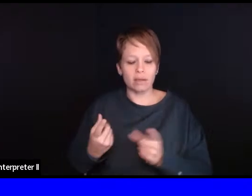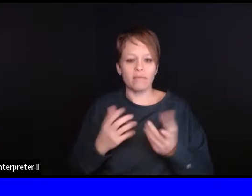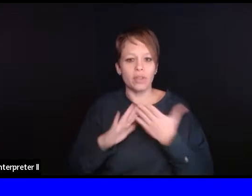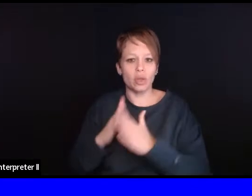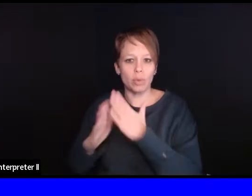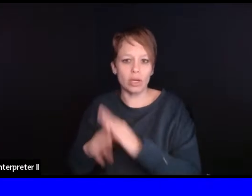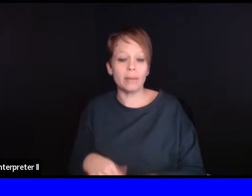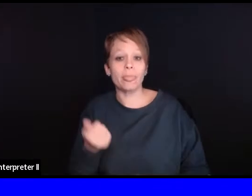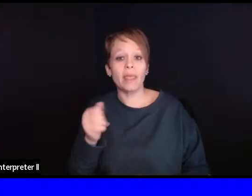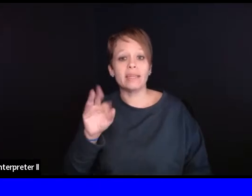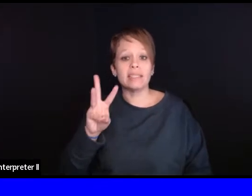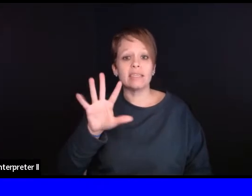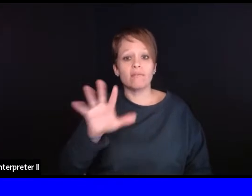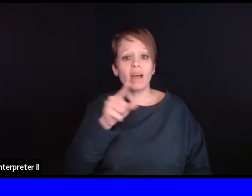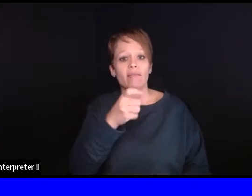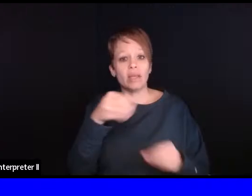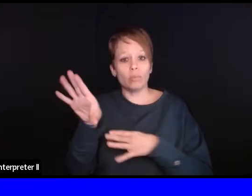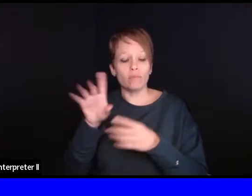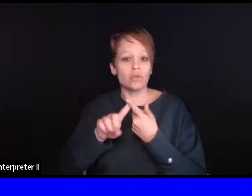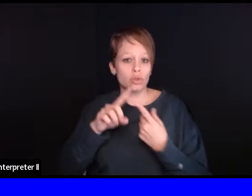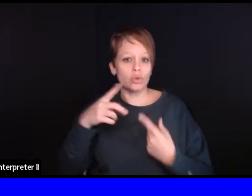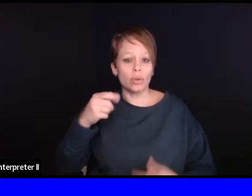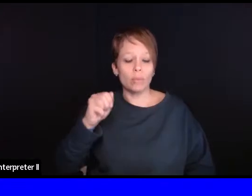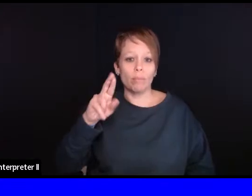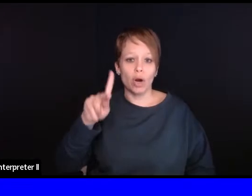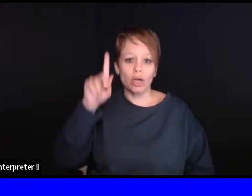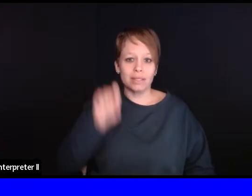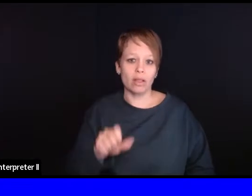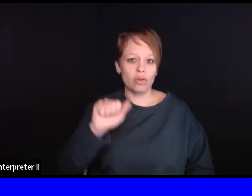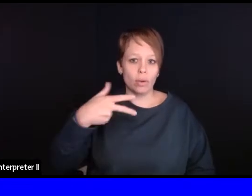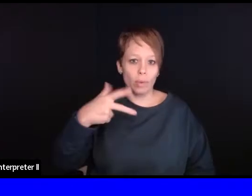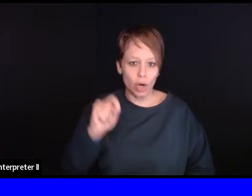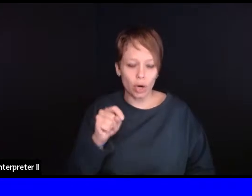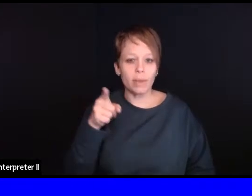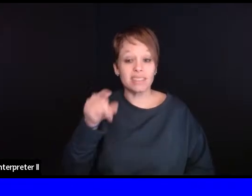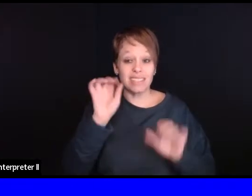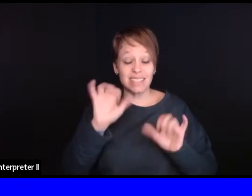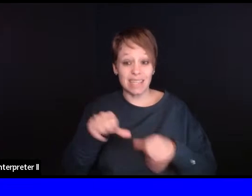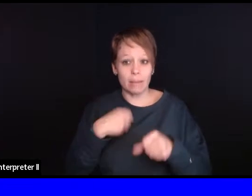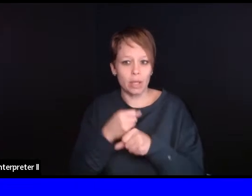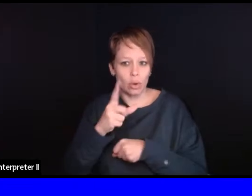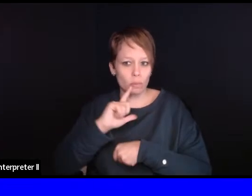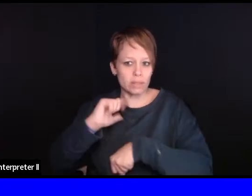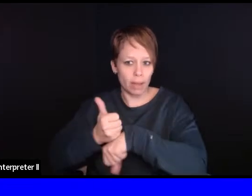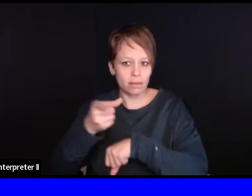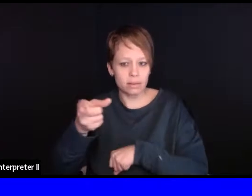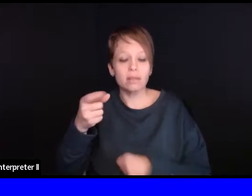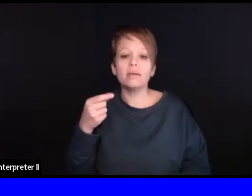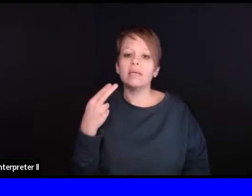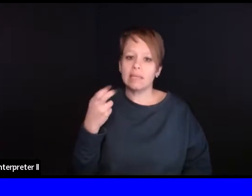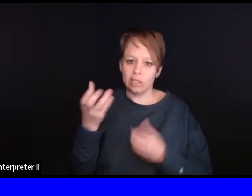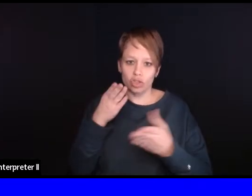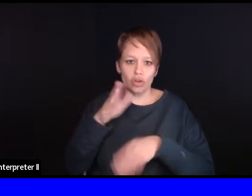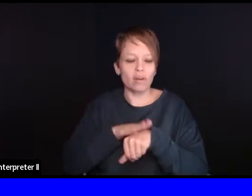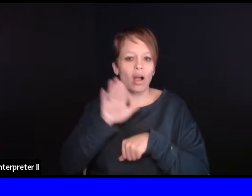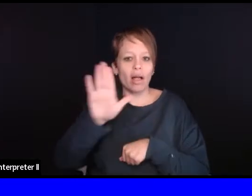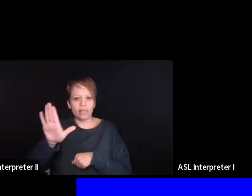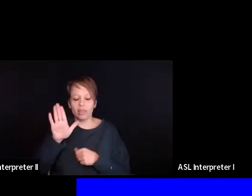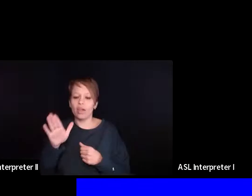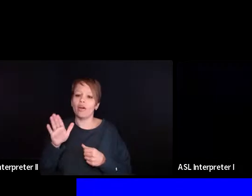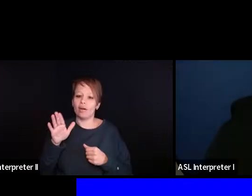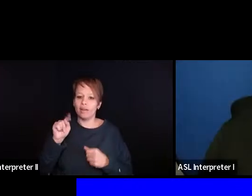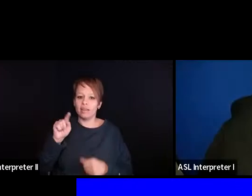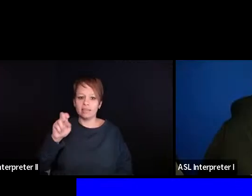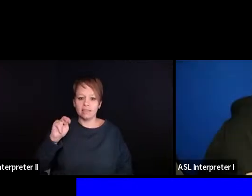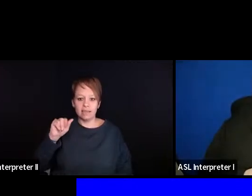Southern Apartments at 800 Southern Avenue Southeast. The same year it was built. He served on the Park Southern Tenants Association for